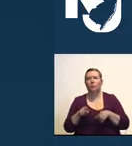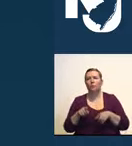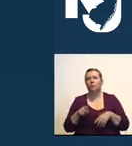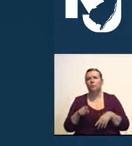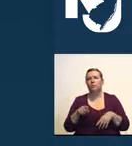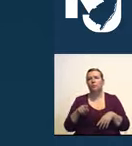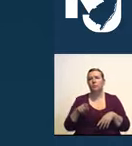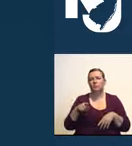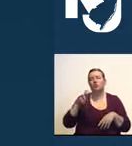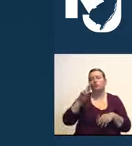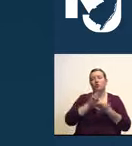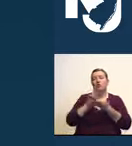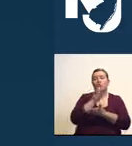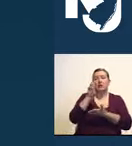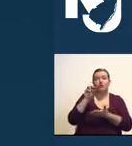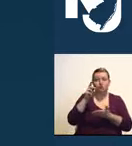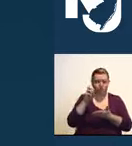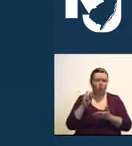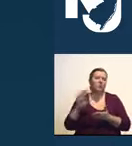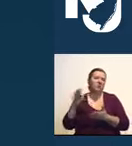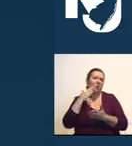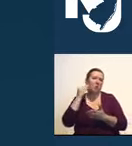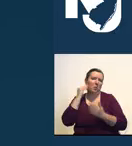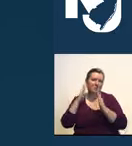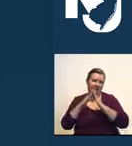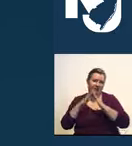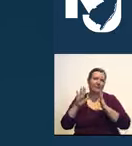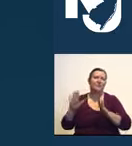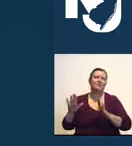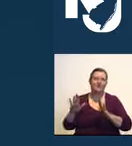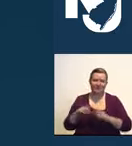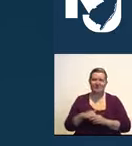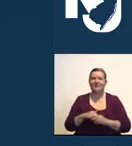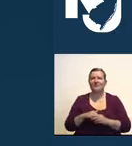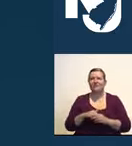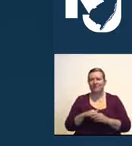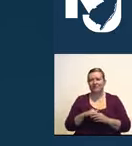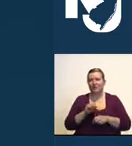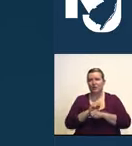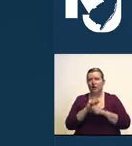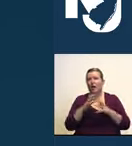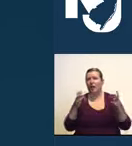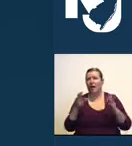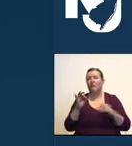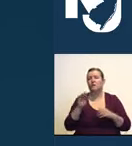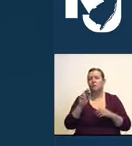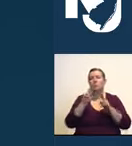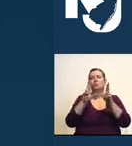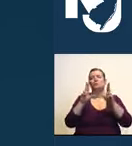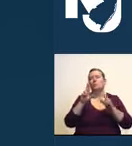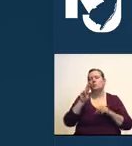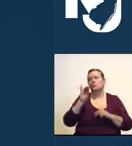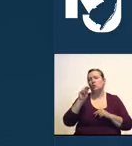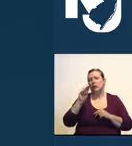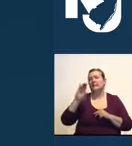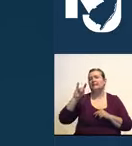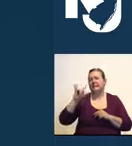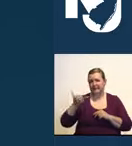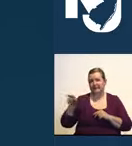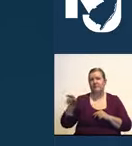also a past president of the Union County Bar Association, among so much else throughout a truly admirable legal